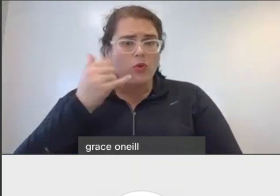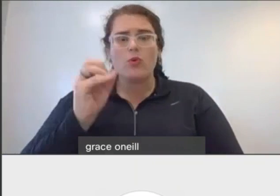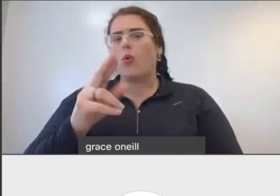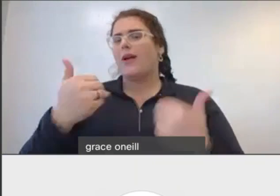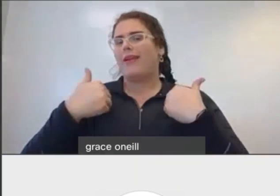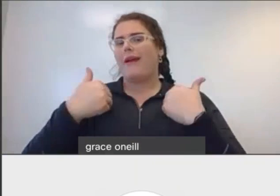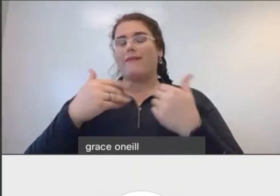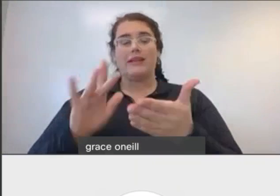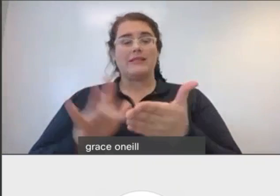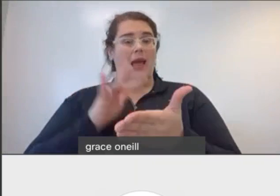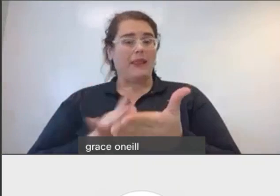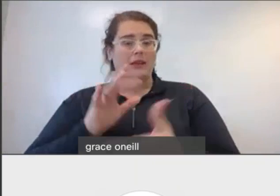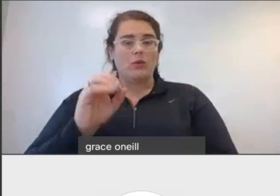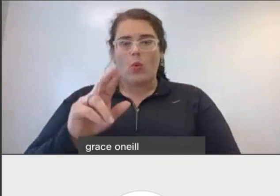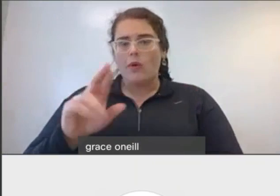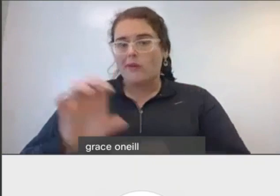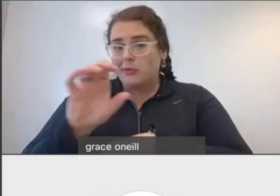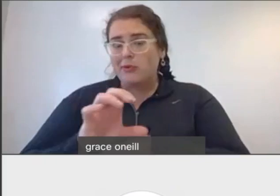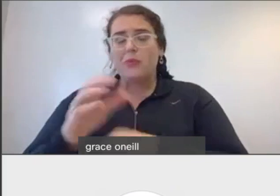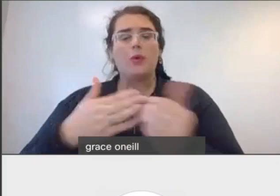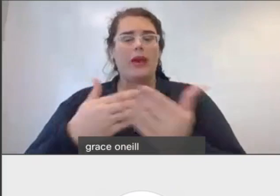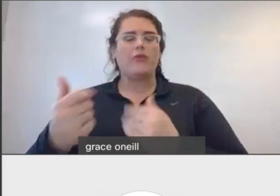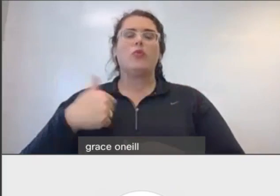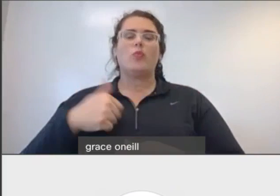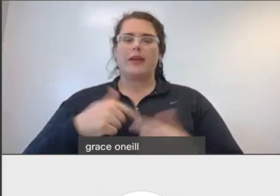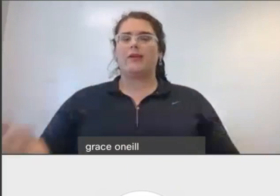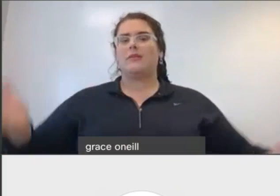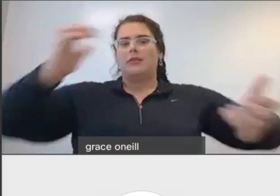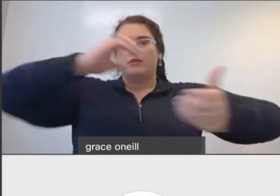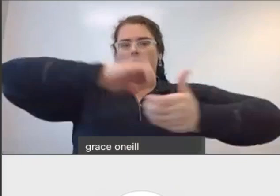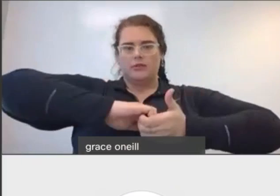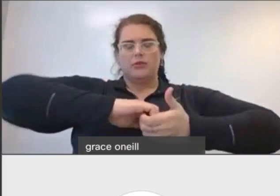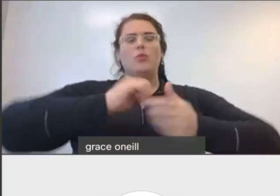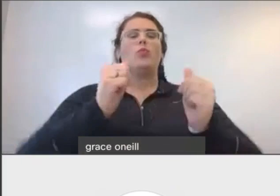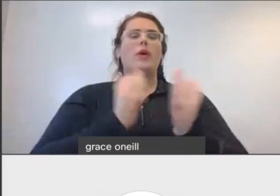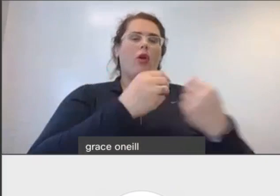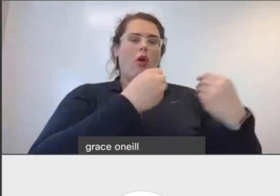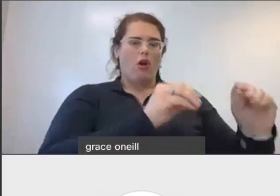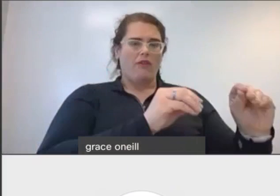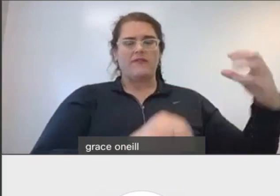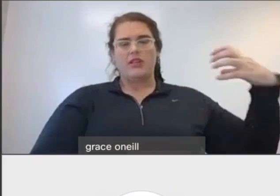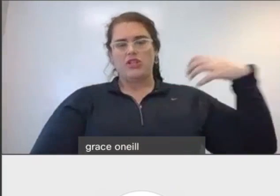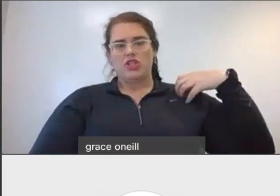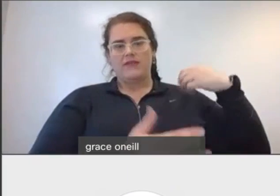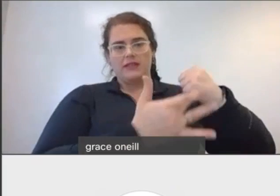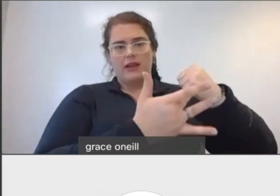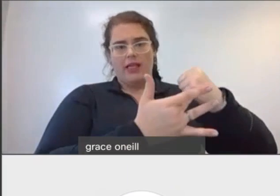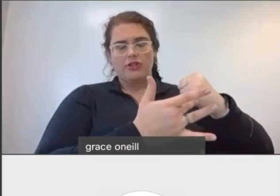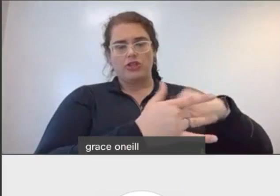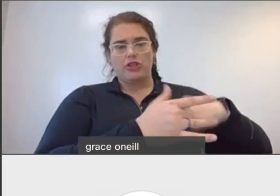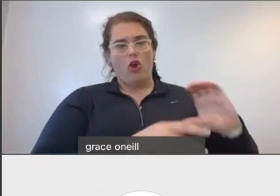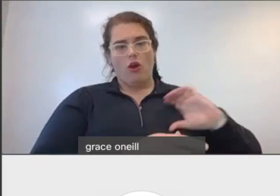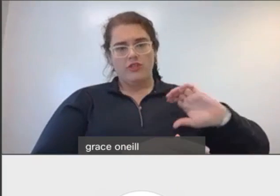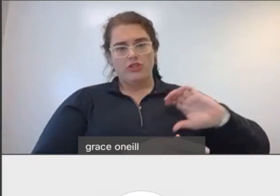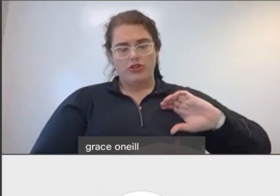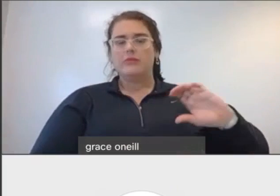computer, through a partnership with the Office of the Chief Technology Officer. We're providing some training